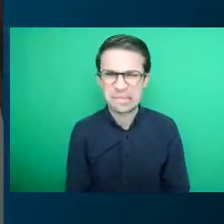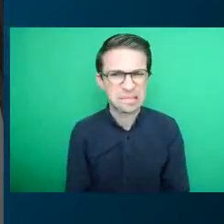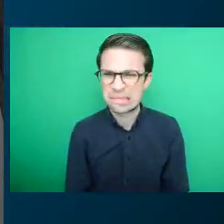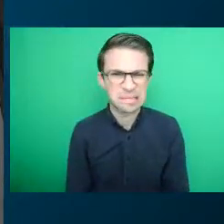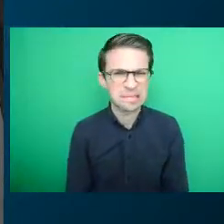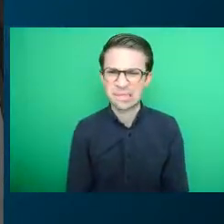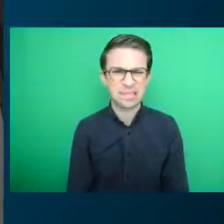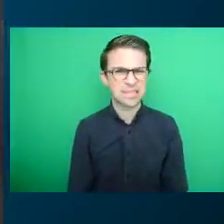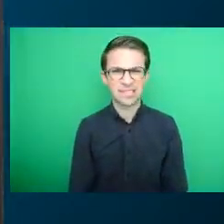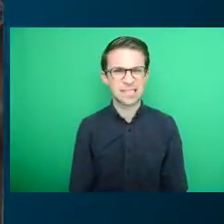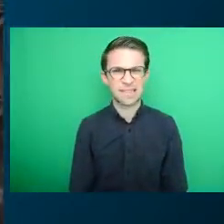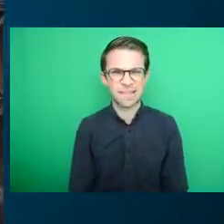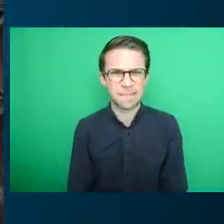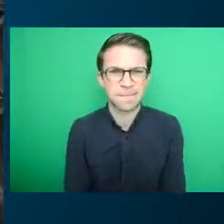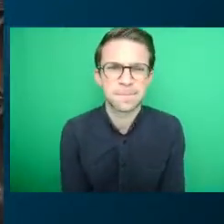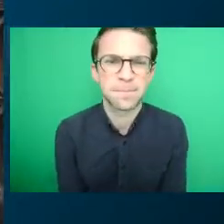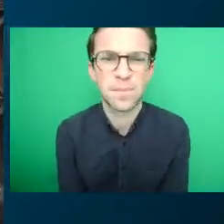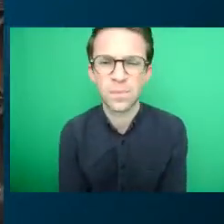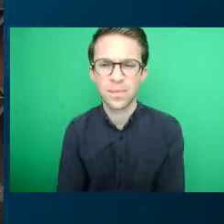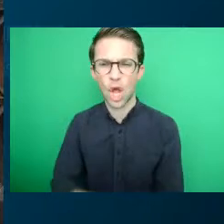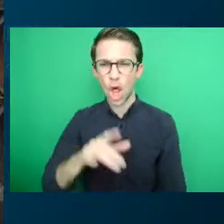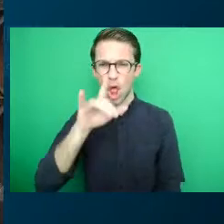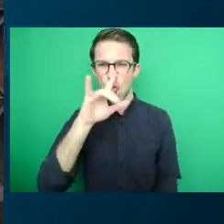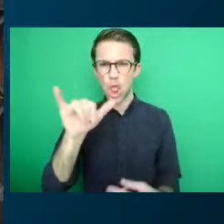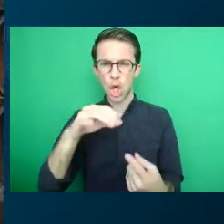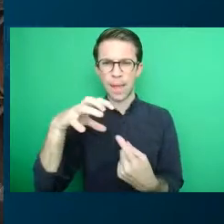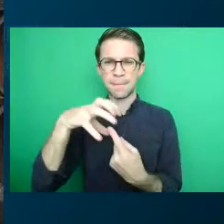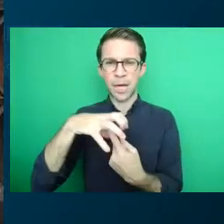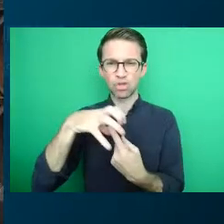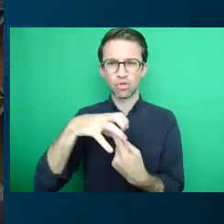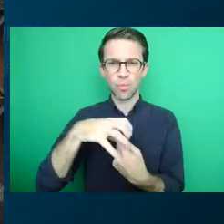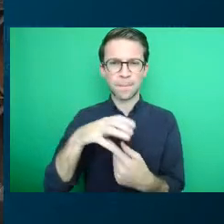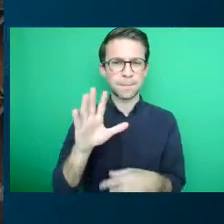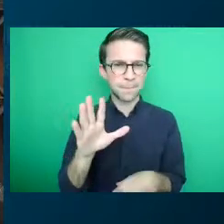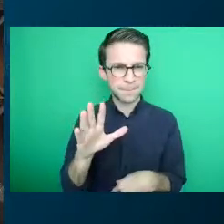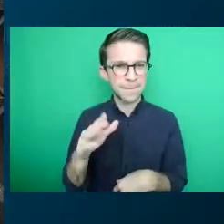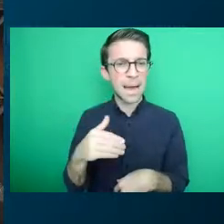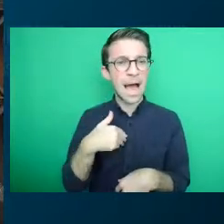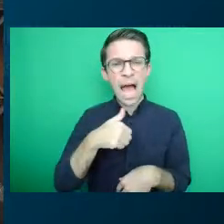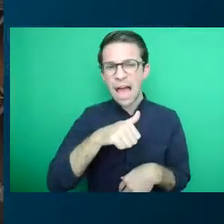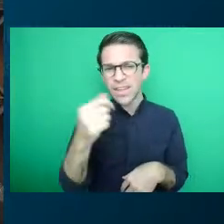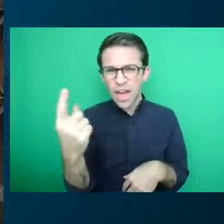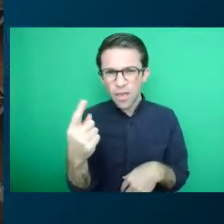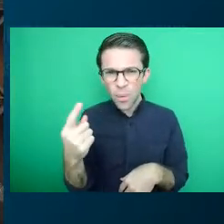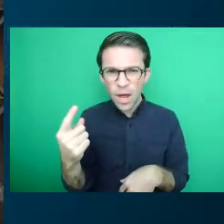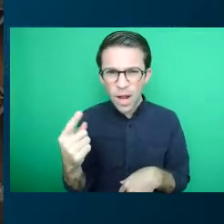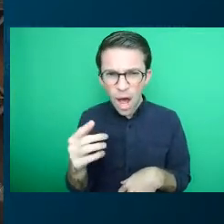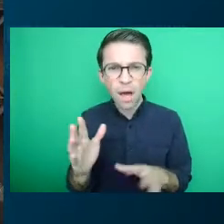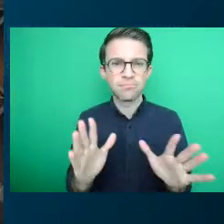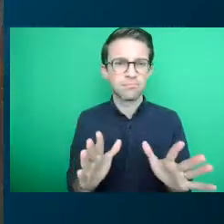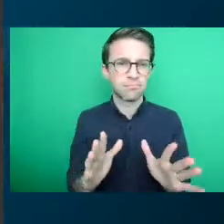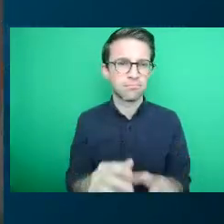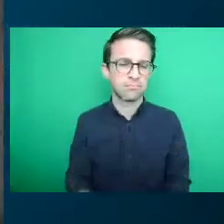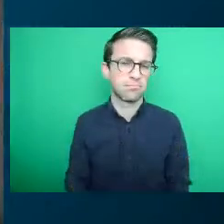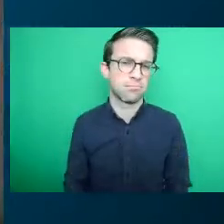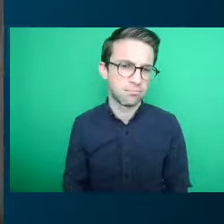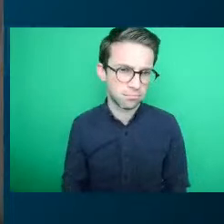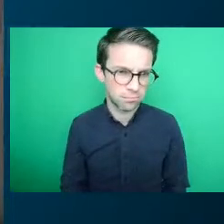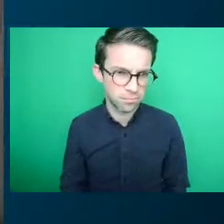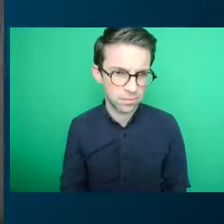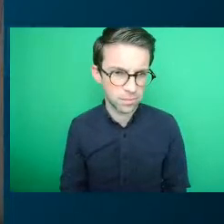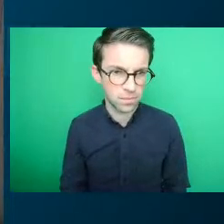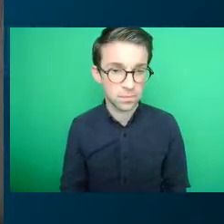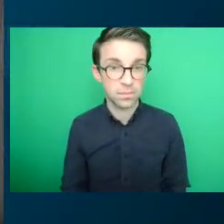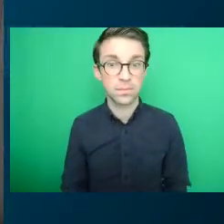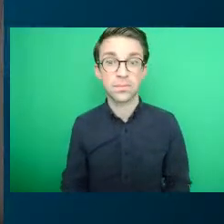and pointy. It sort of looks like a mushroom instead. So there's actually a parachute here that's just the right size, like that. And now